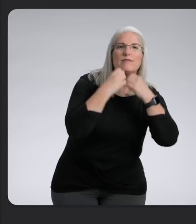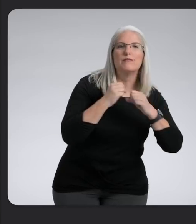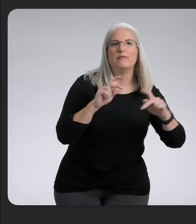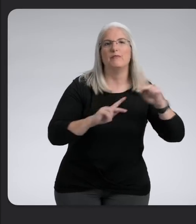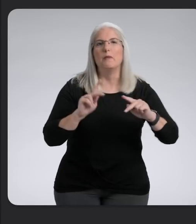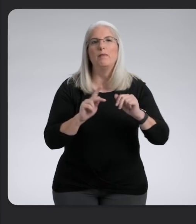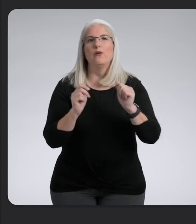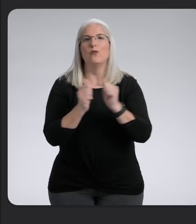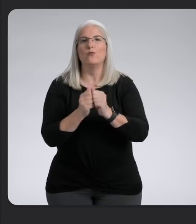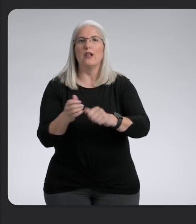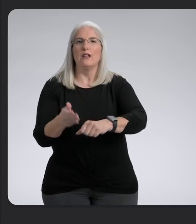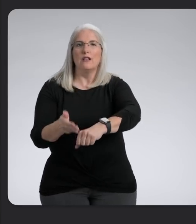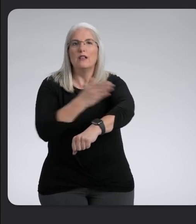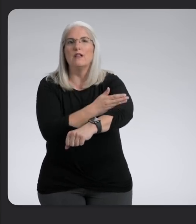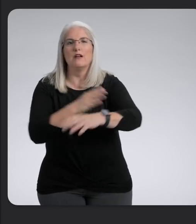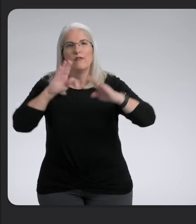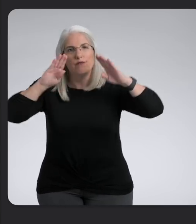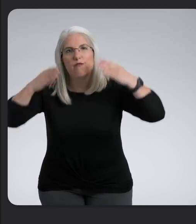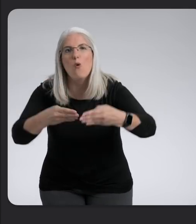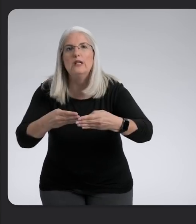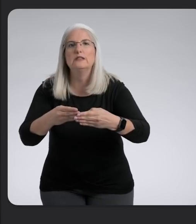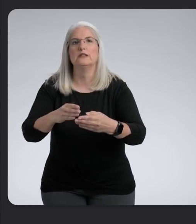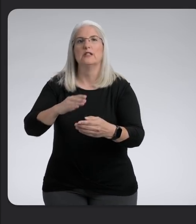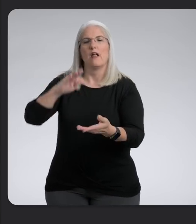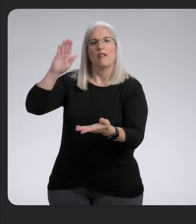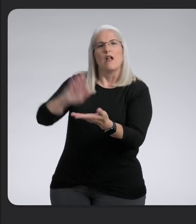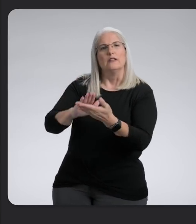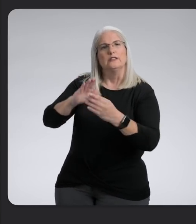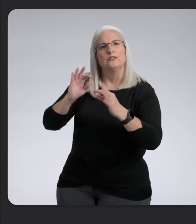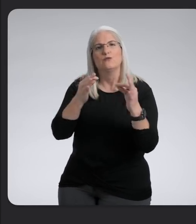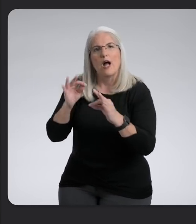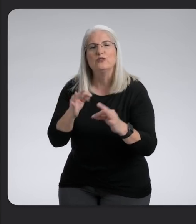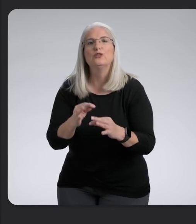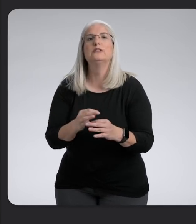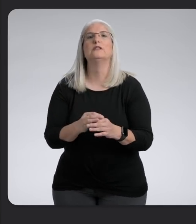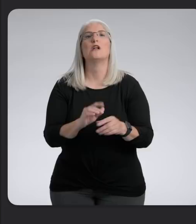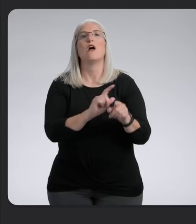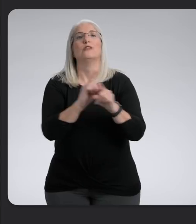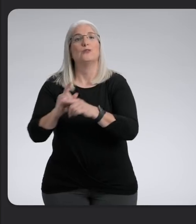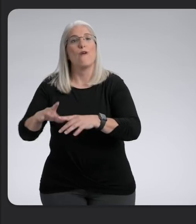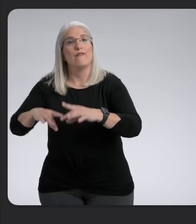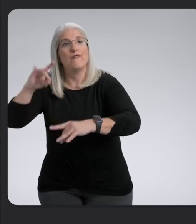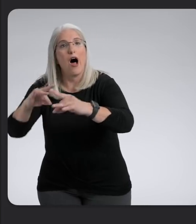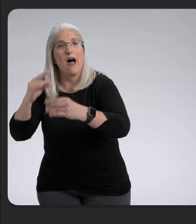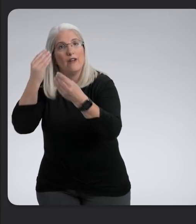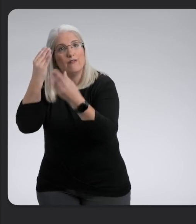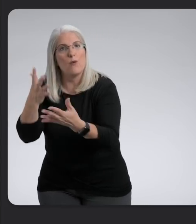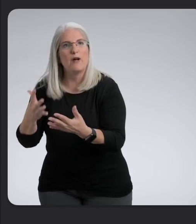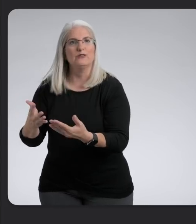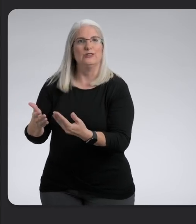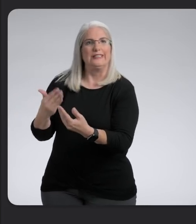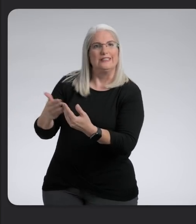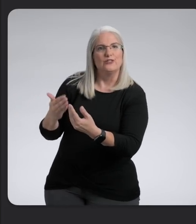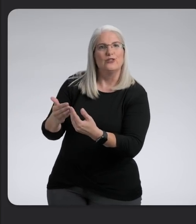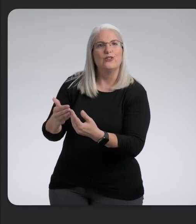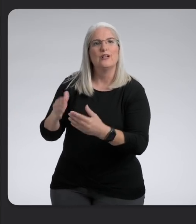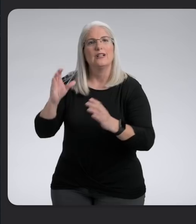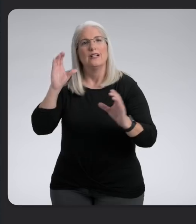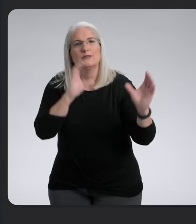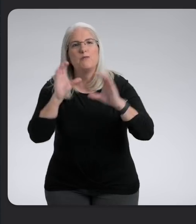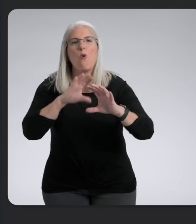focus without distraction, using intelligence to discover the information you need, or exploring the world around